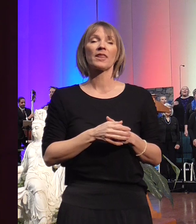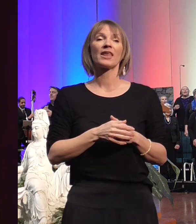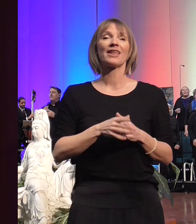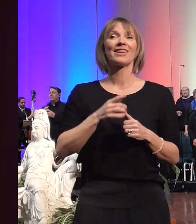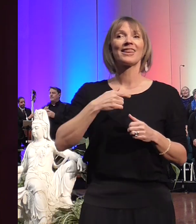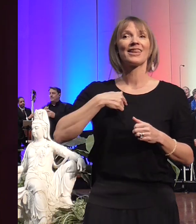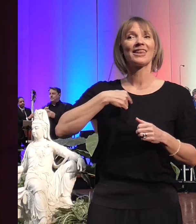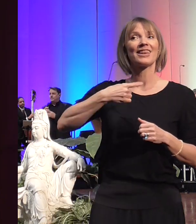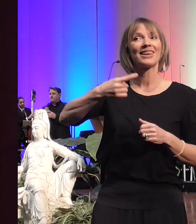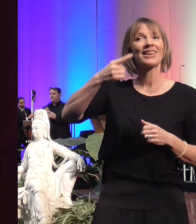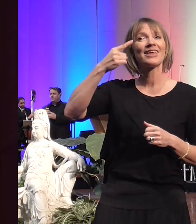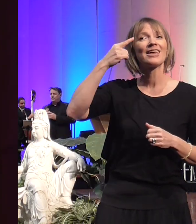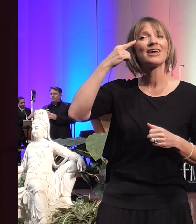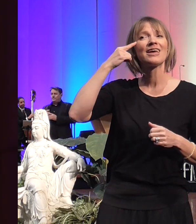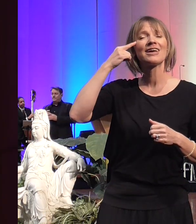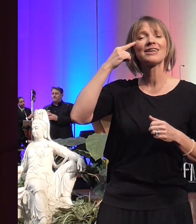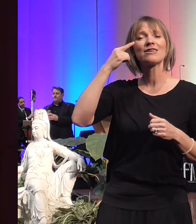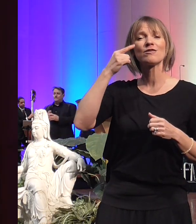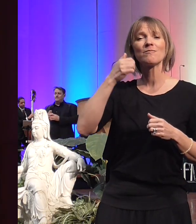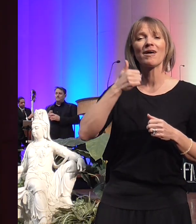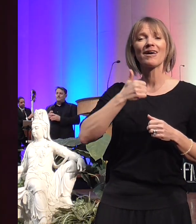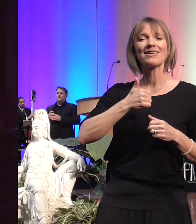And I think to